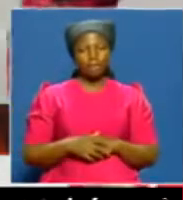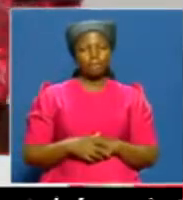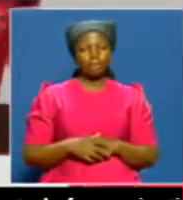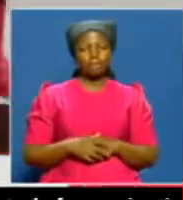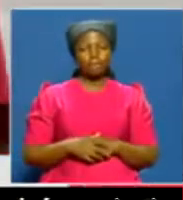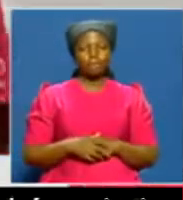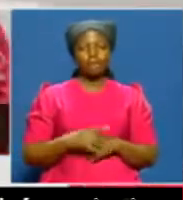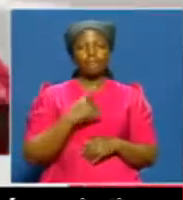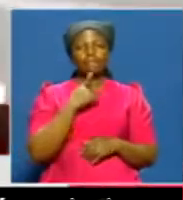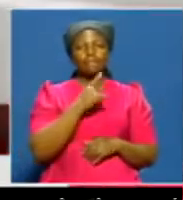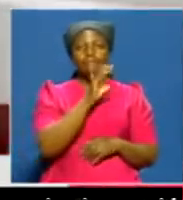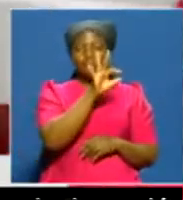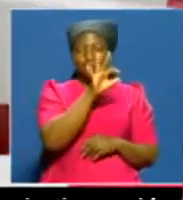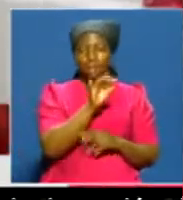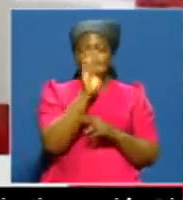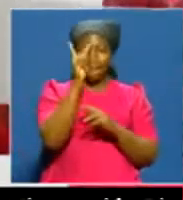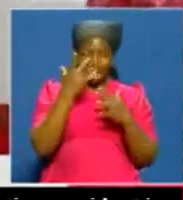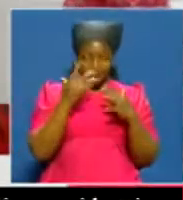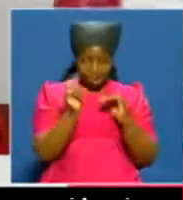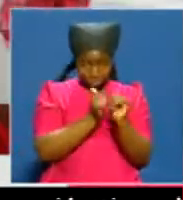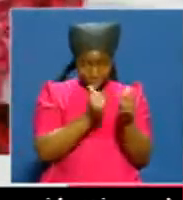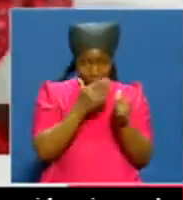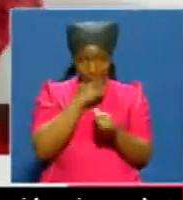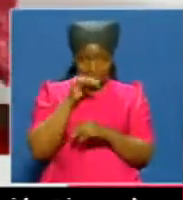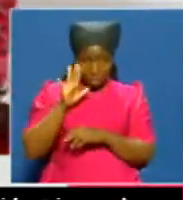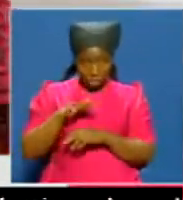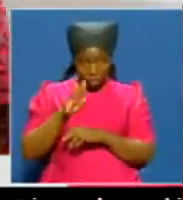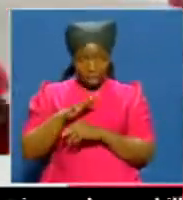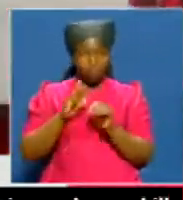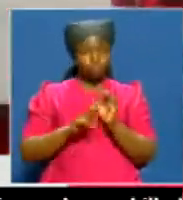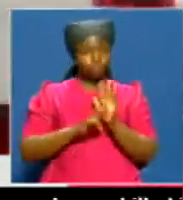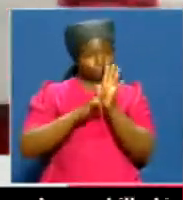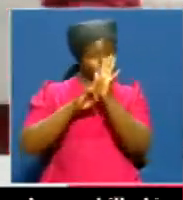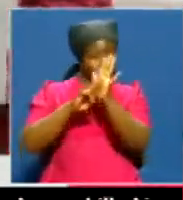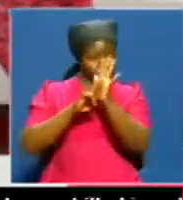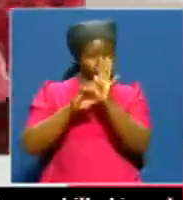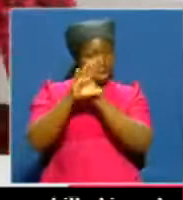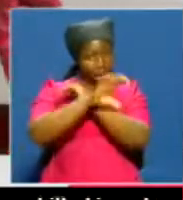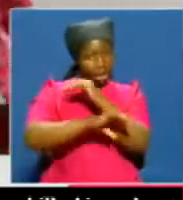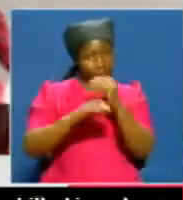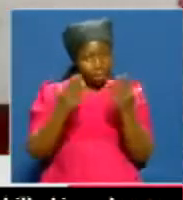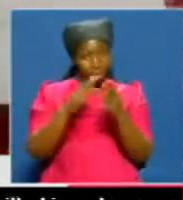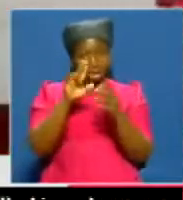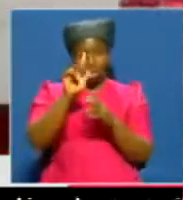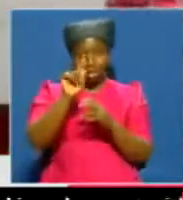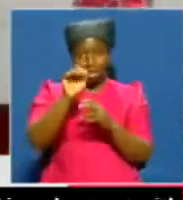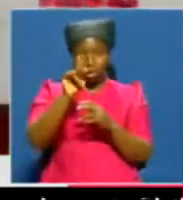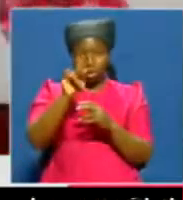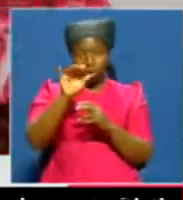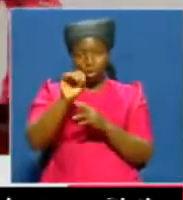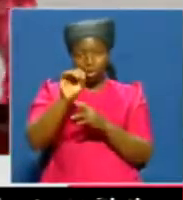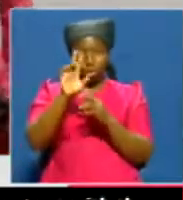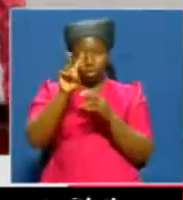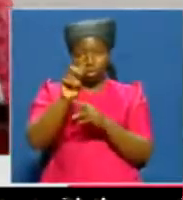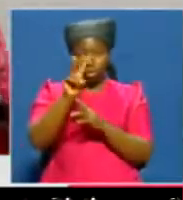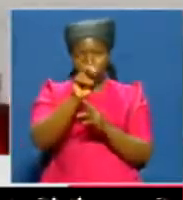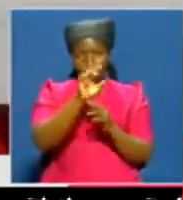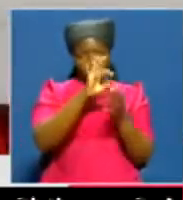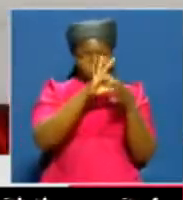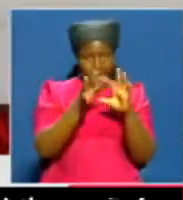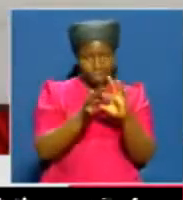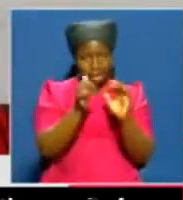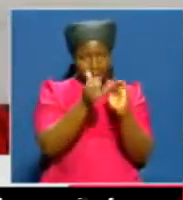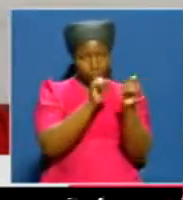About 130 Kenyan sportsmen and women will represent the country at the Tokyo 2020 Olympic Games, which will be held from